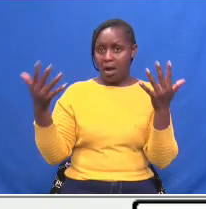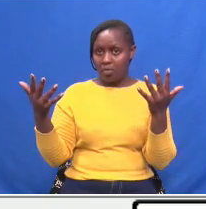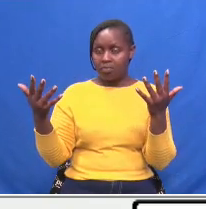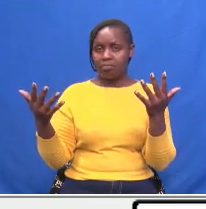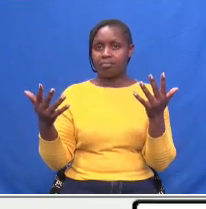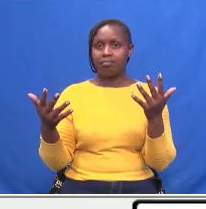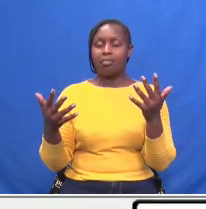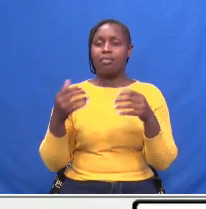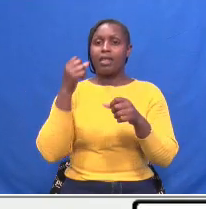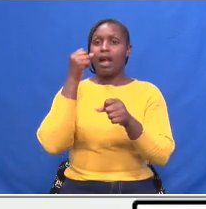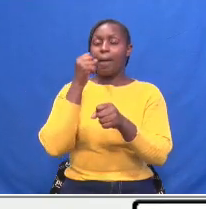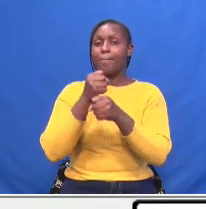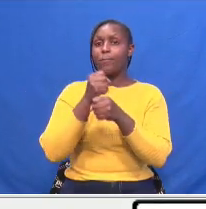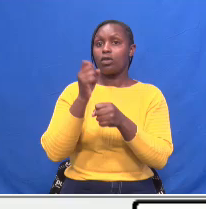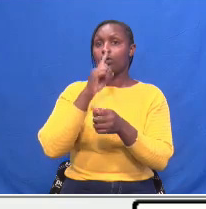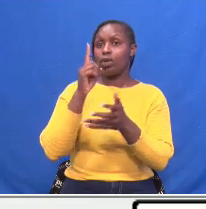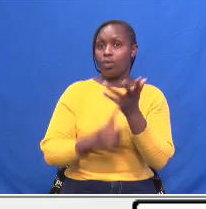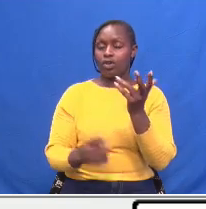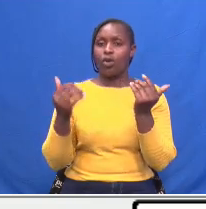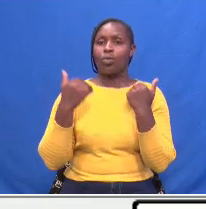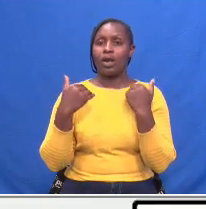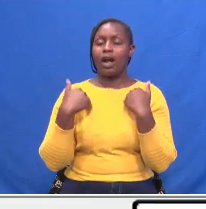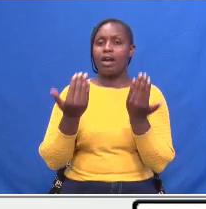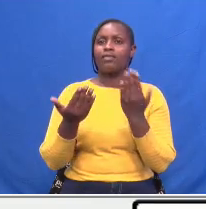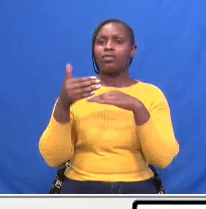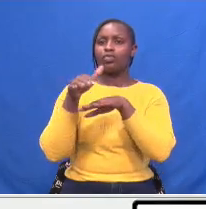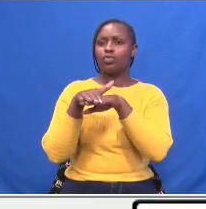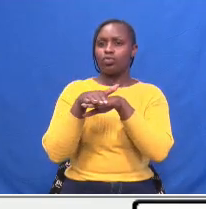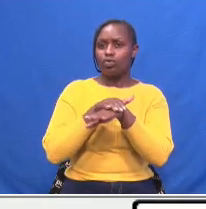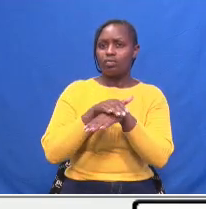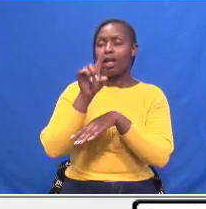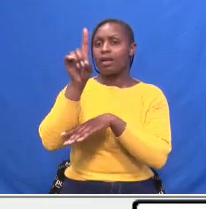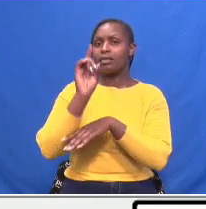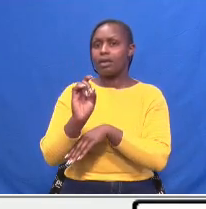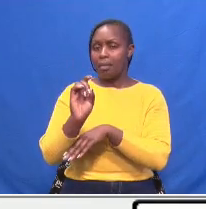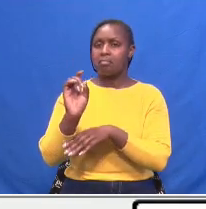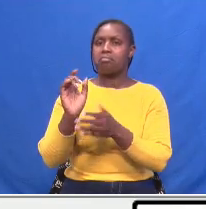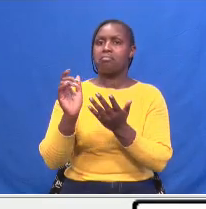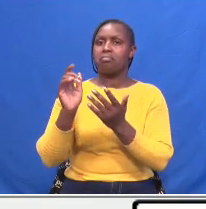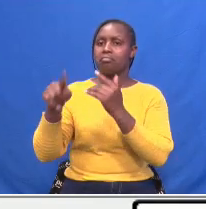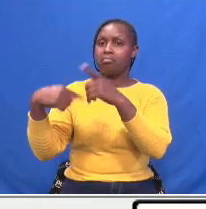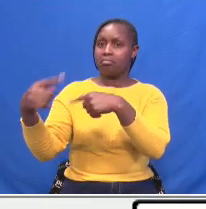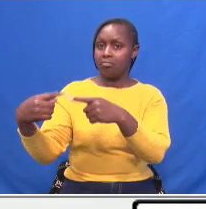seeing that there is seamless administration of these particular exams.